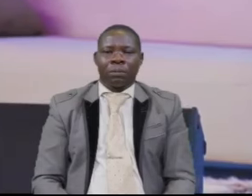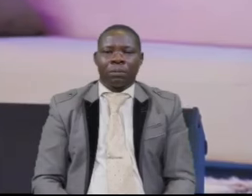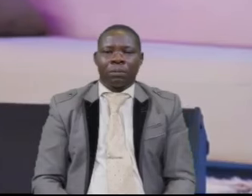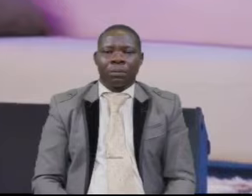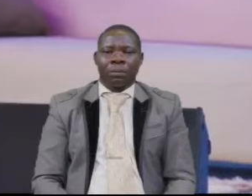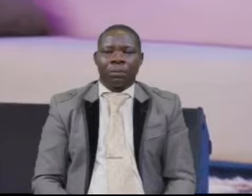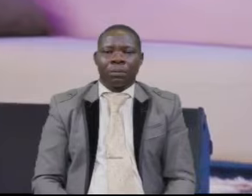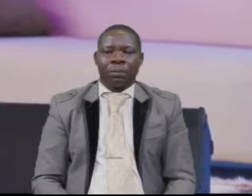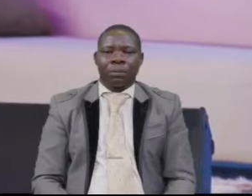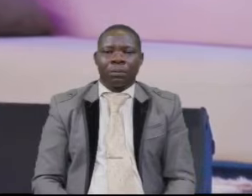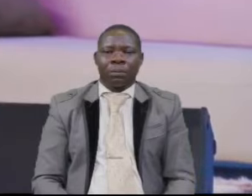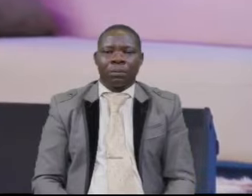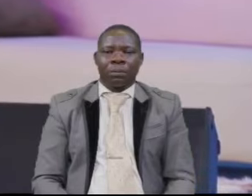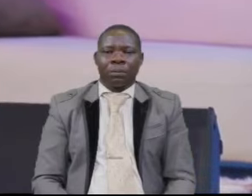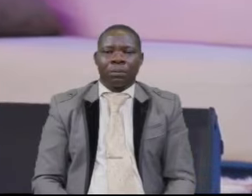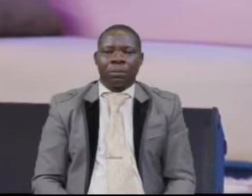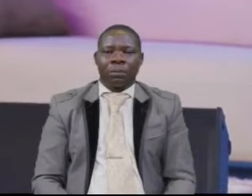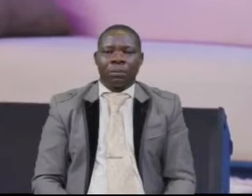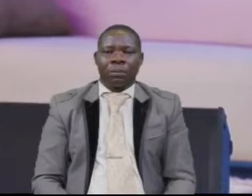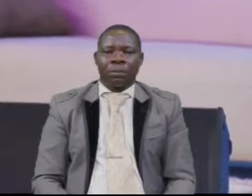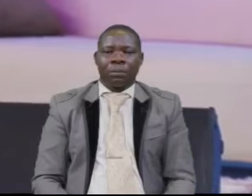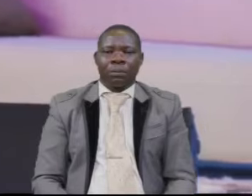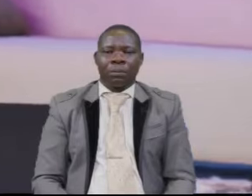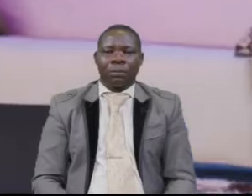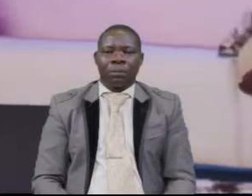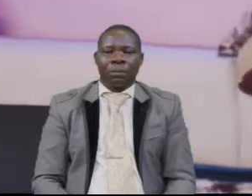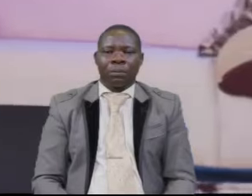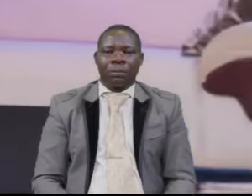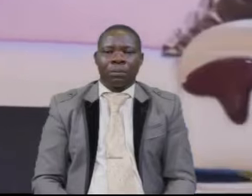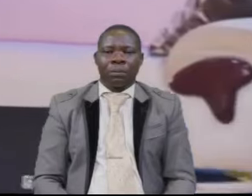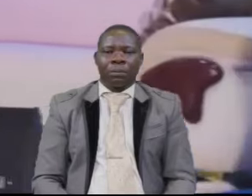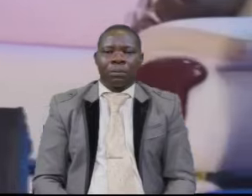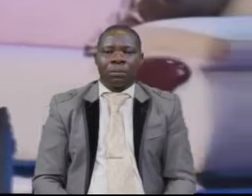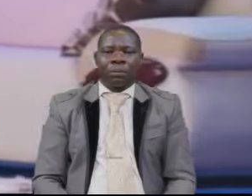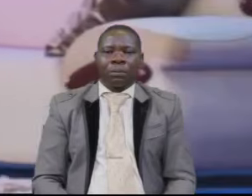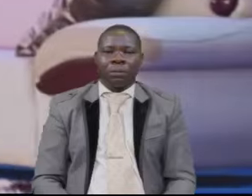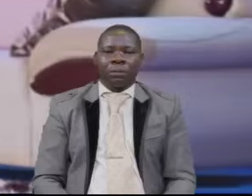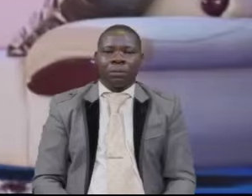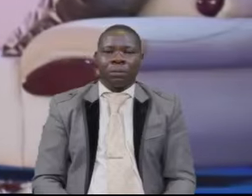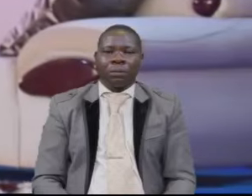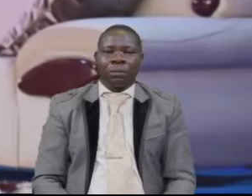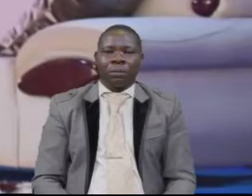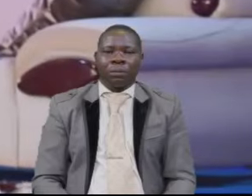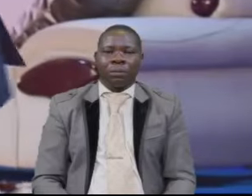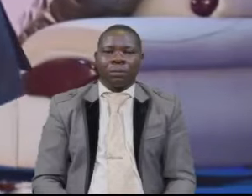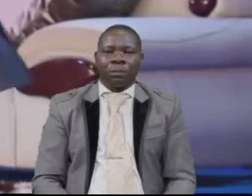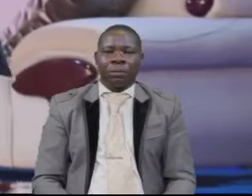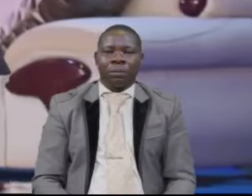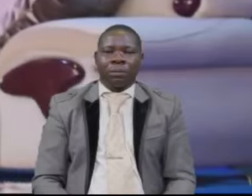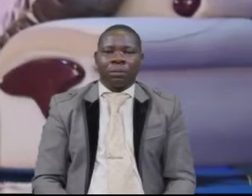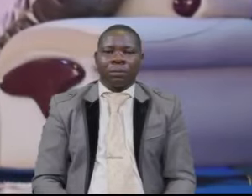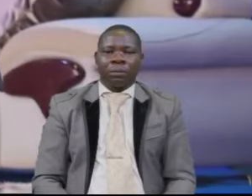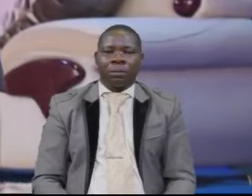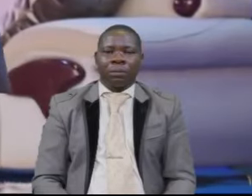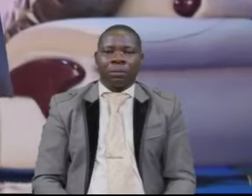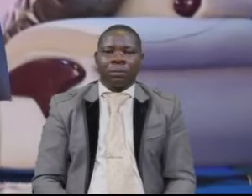further dutifulness. He had a refreshing of skill, and the angel said, I've come to make you understand. I've come